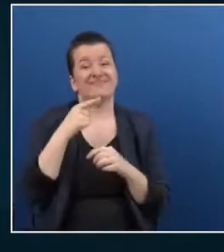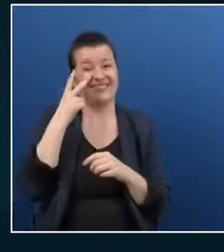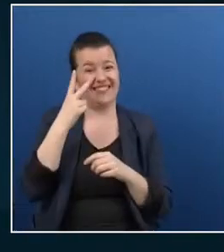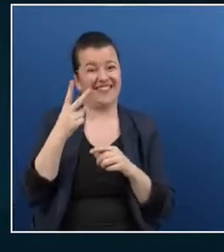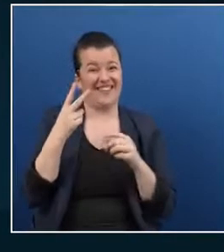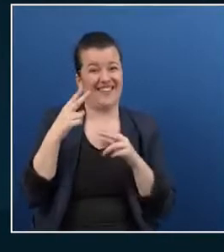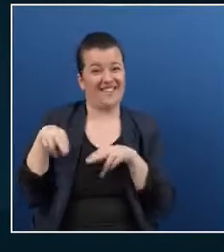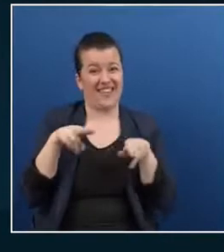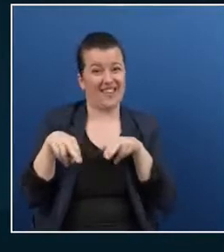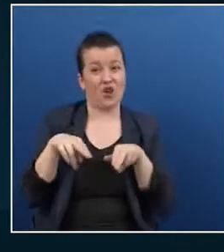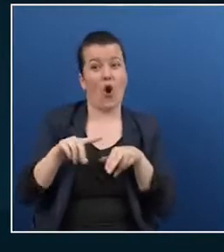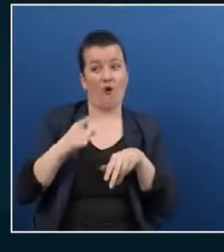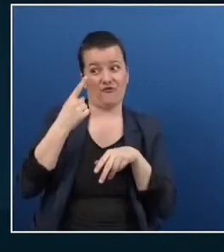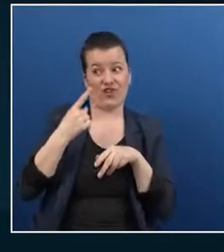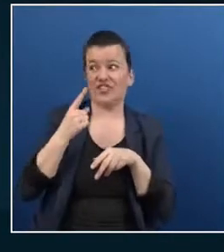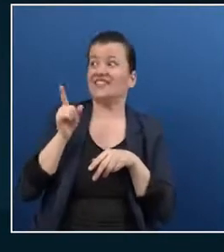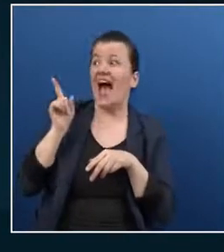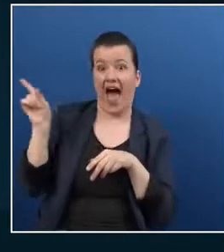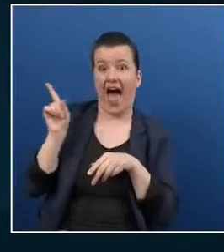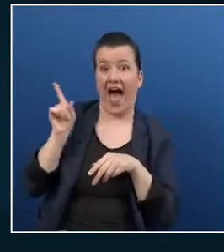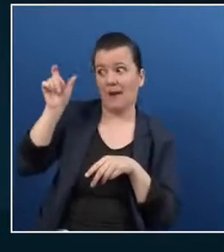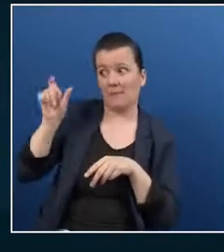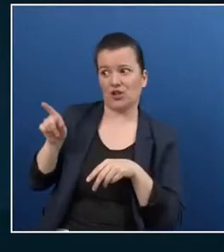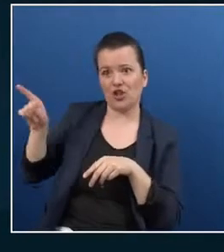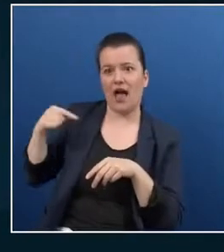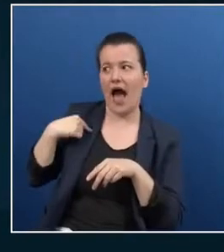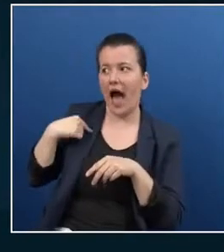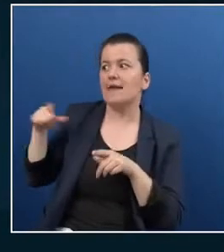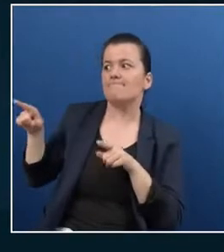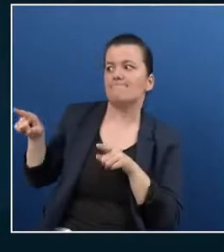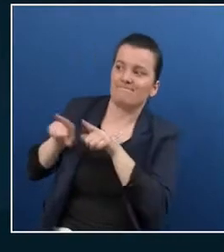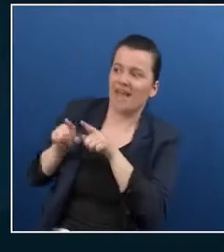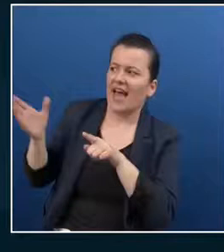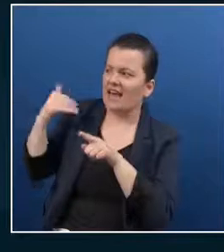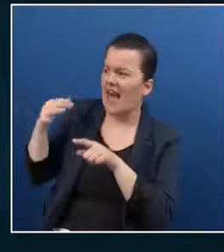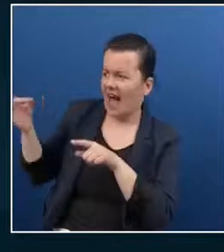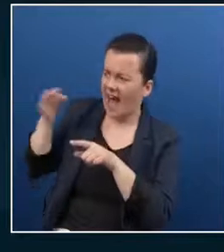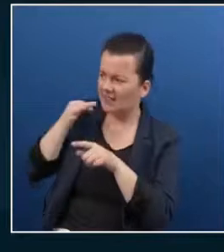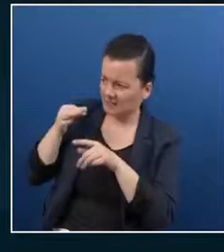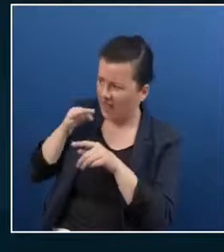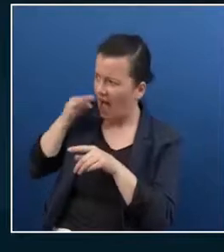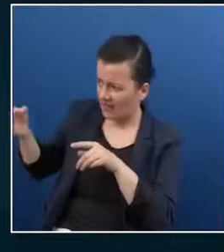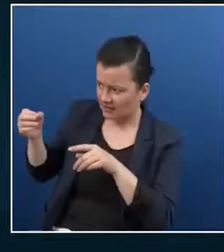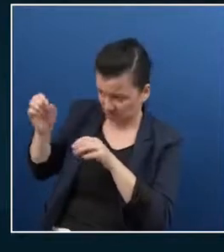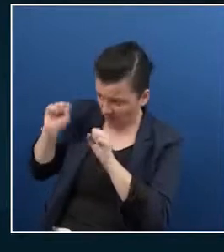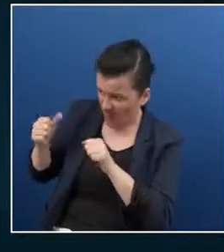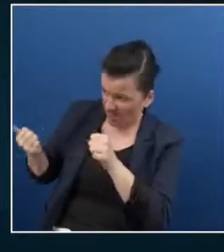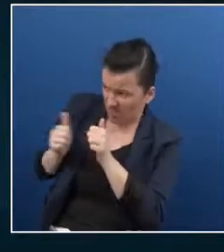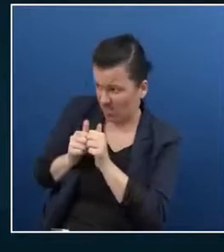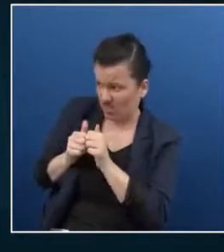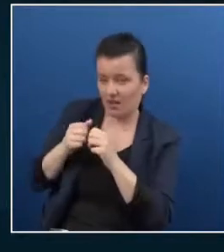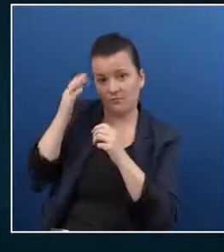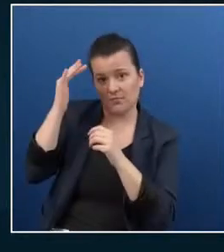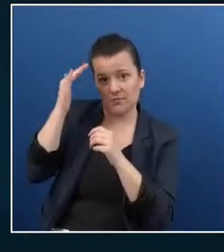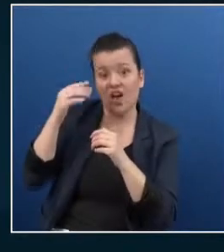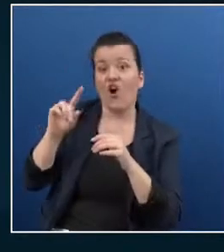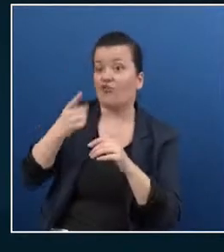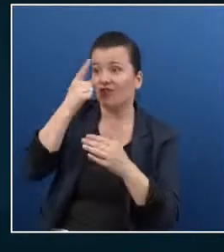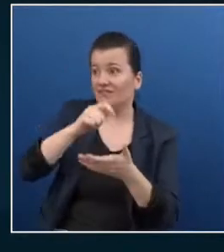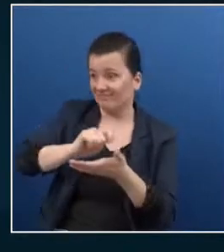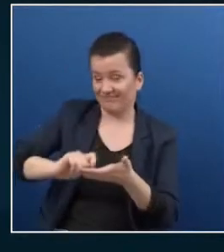to join me, I drew this picture, and this was the first napkin drawing, if you